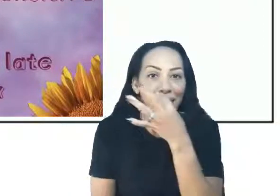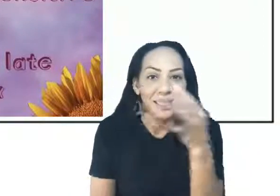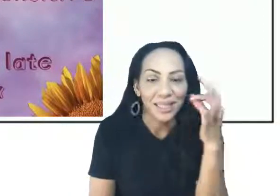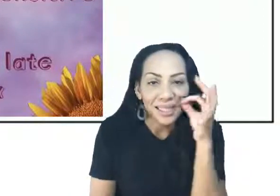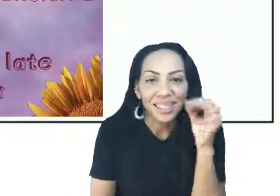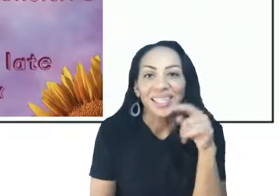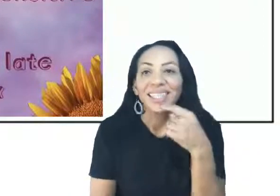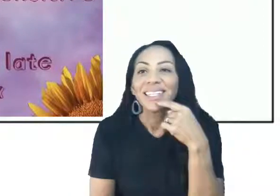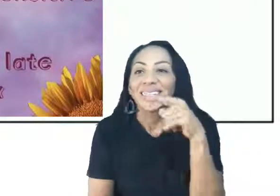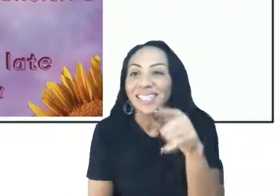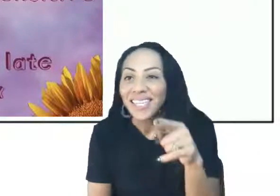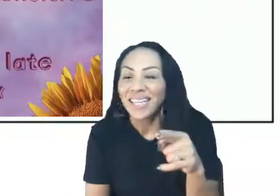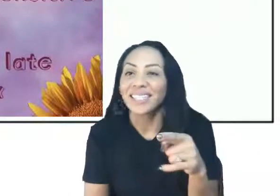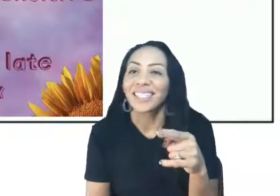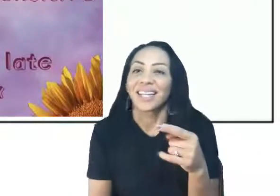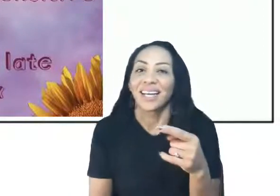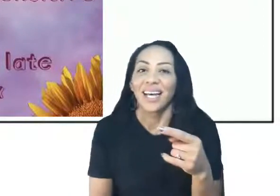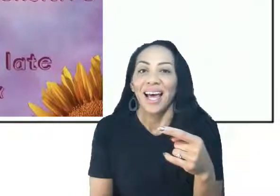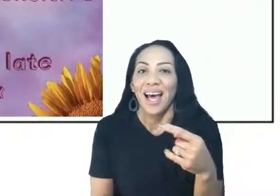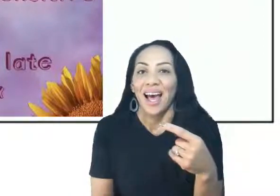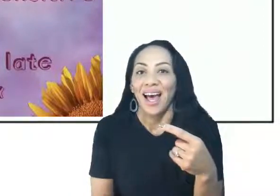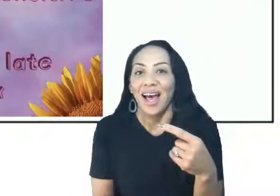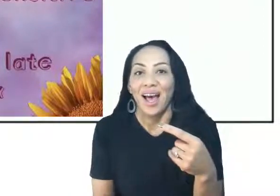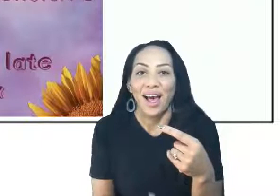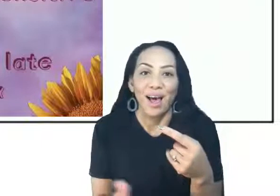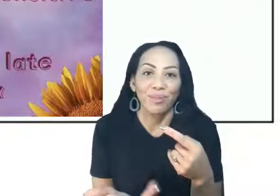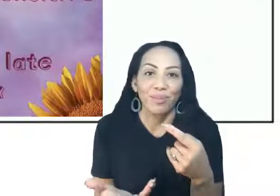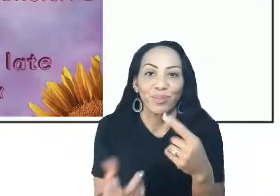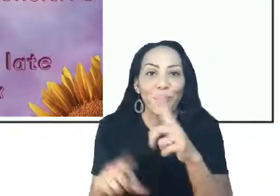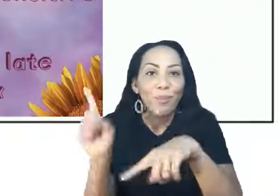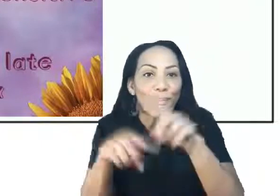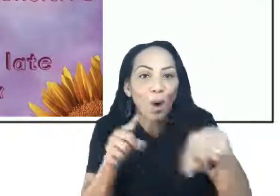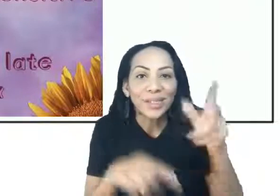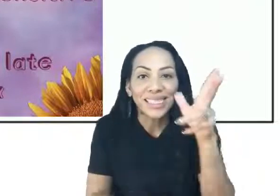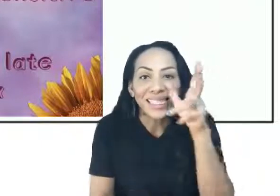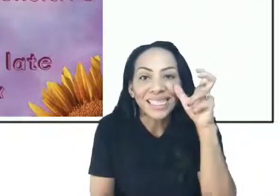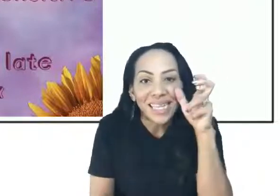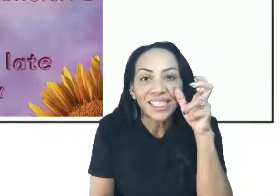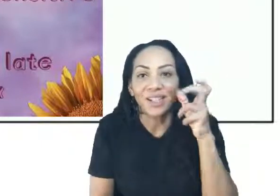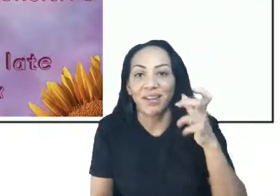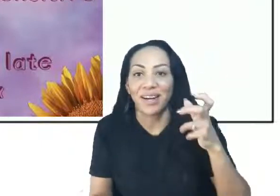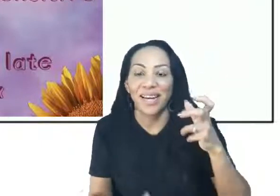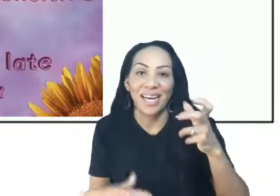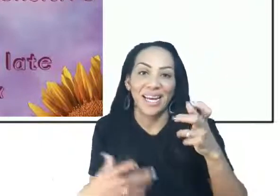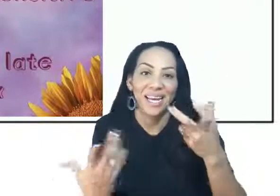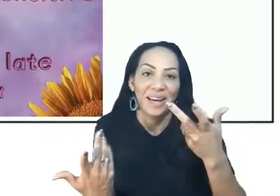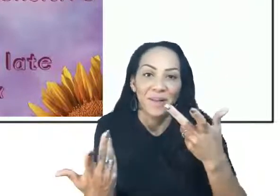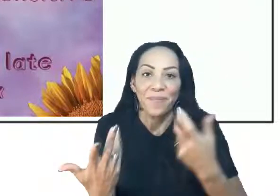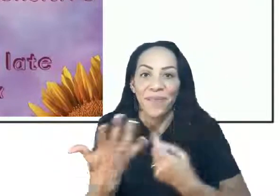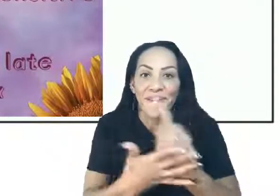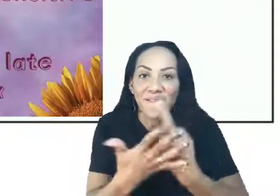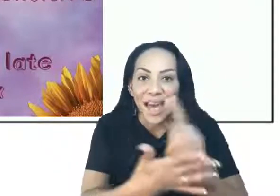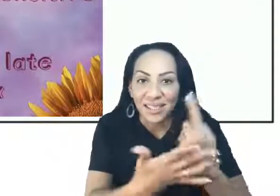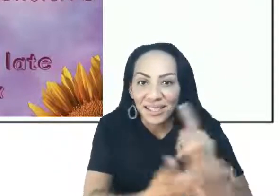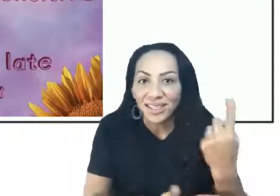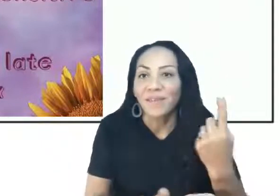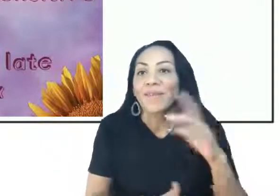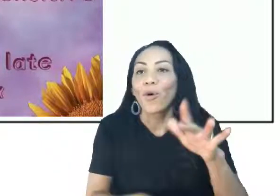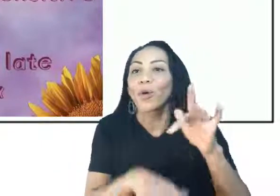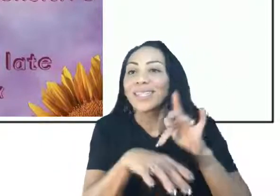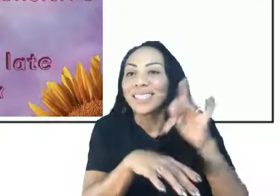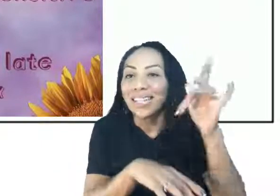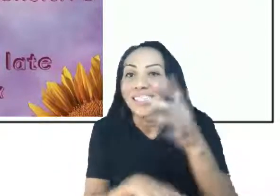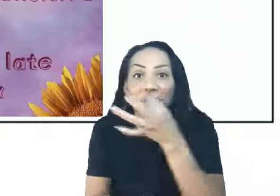flowers. And this was a beautiful event. It had a reduced capacity of 60 people, and it sold out within a